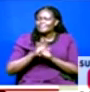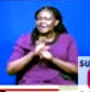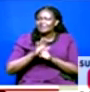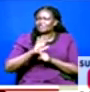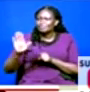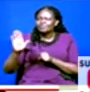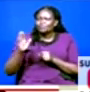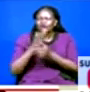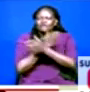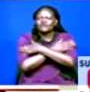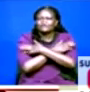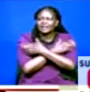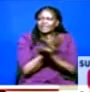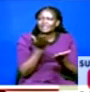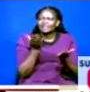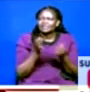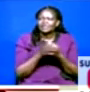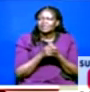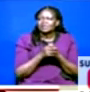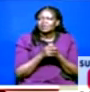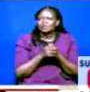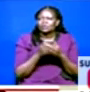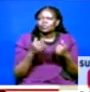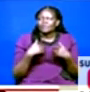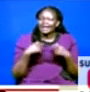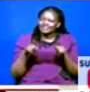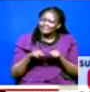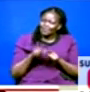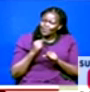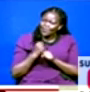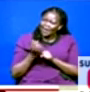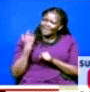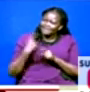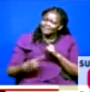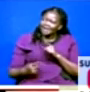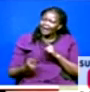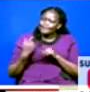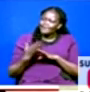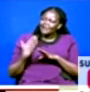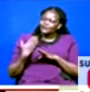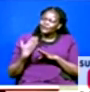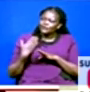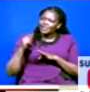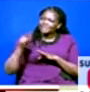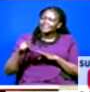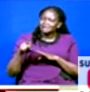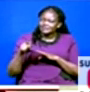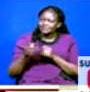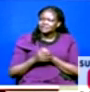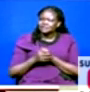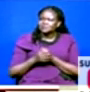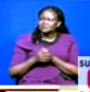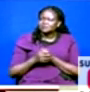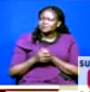very friendly. We had this same exercise last year before this current regime came into power,